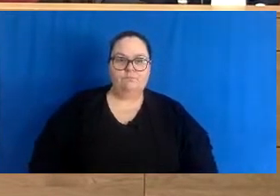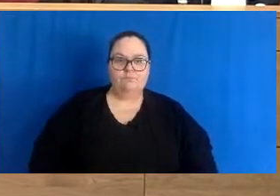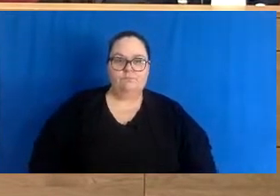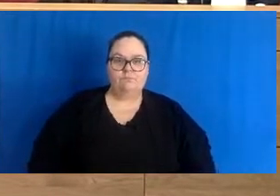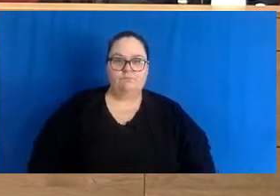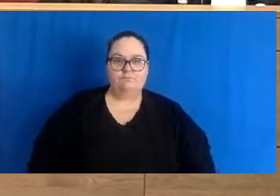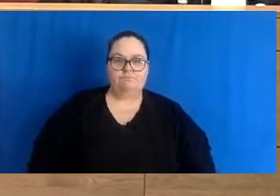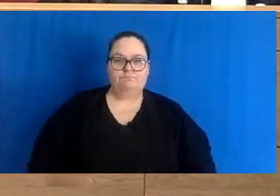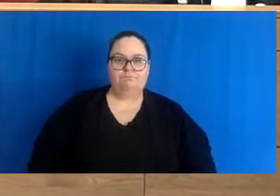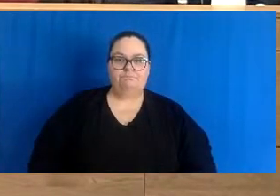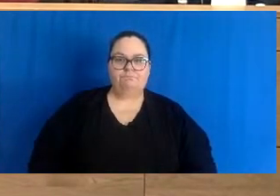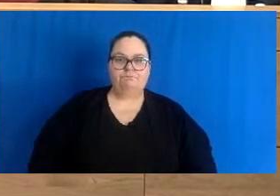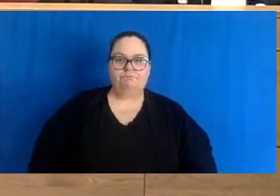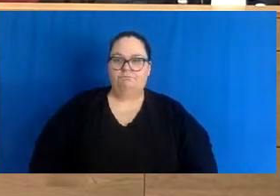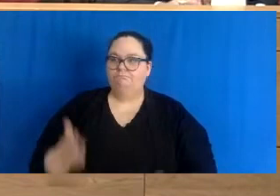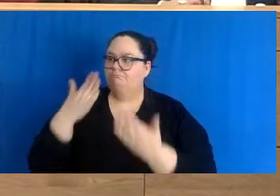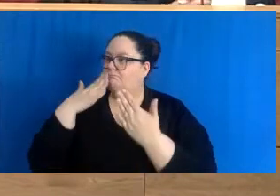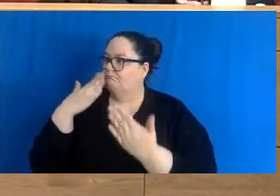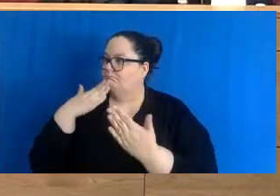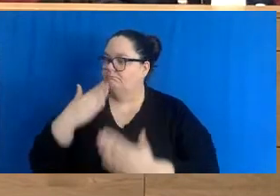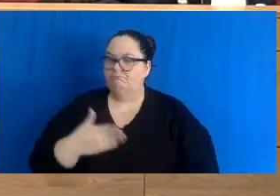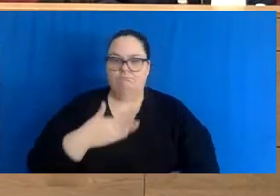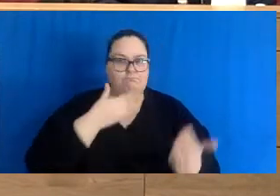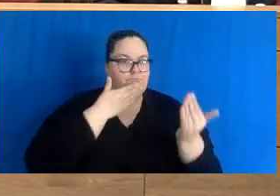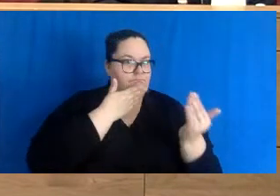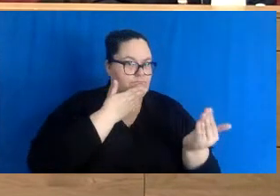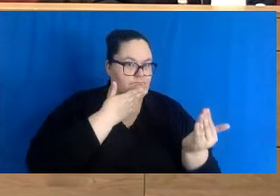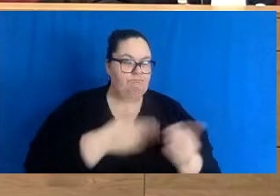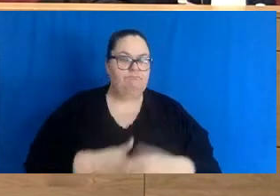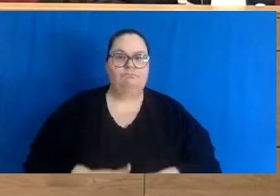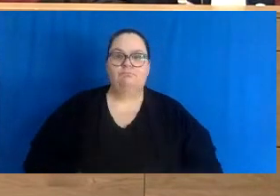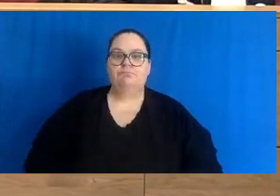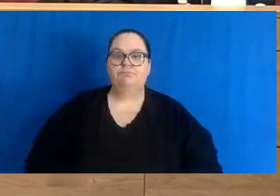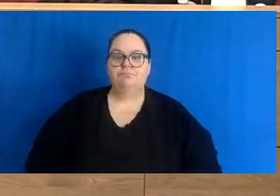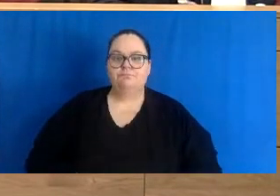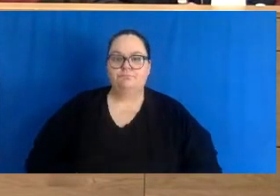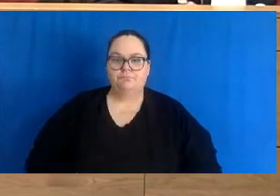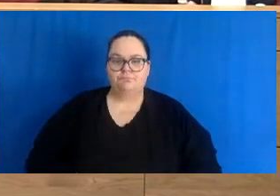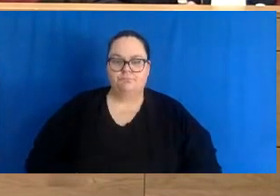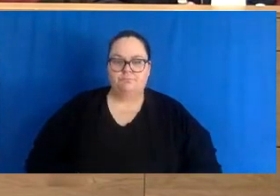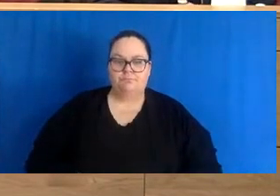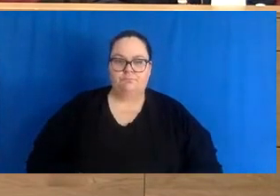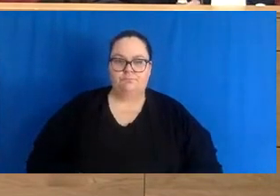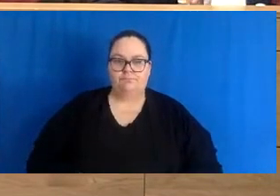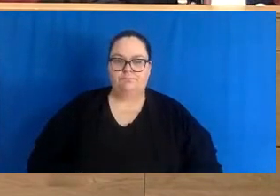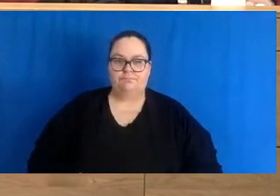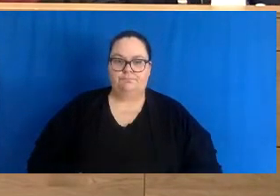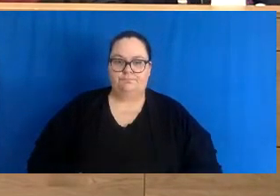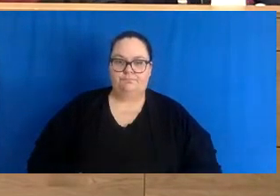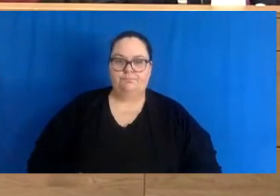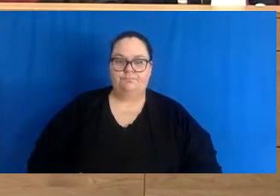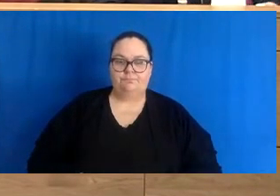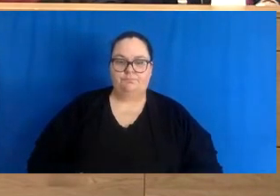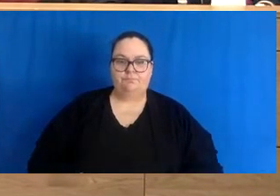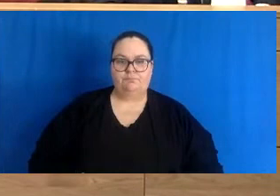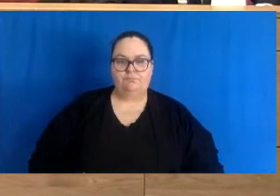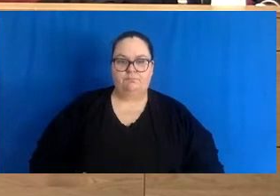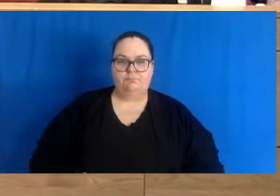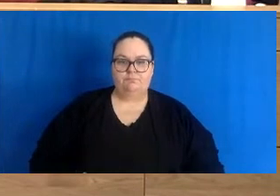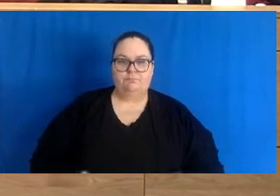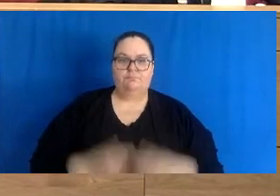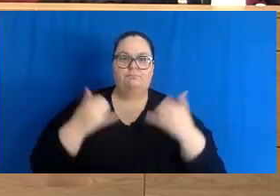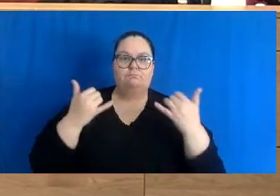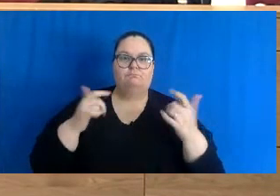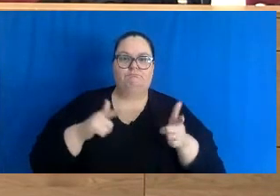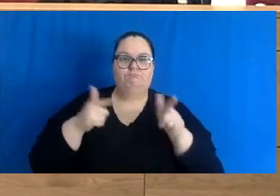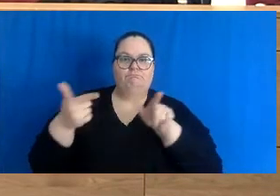Merci beaucoup. Thank you both. Thank you, Dr. Russell, Premier Higgs. Merci beaucoup, Monsieur Premier Ministre, Dr. Russell. We'll now